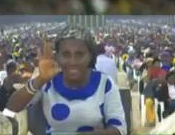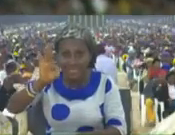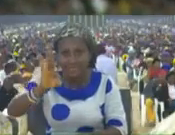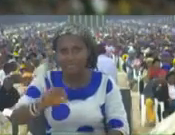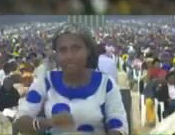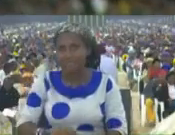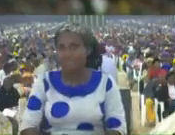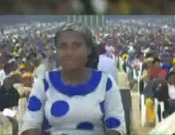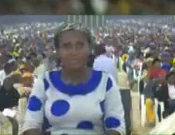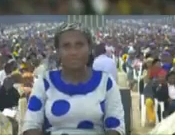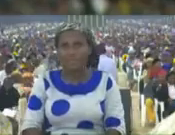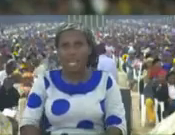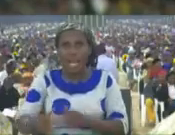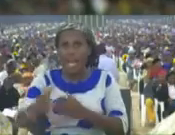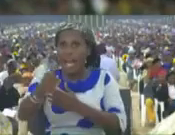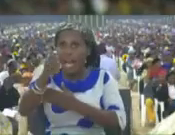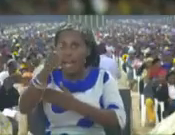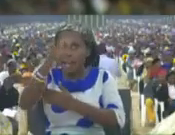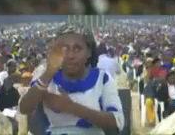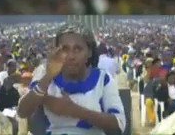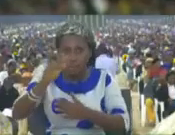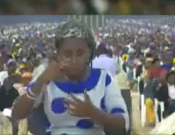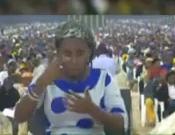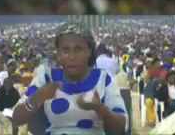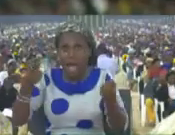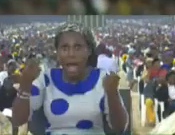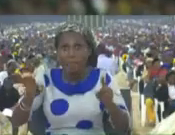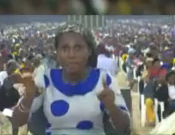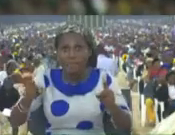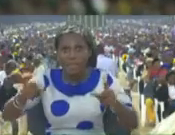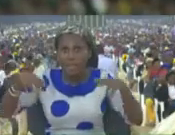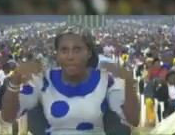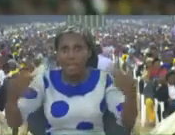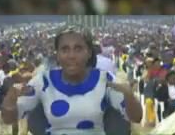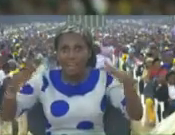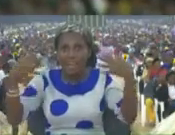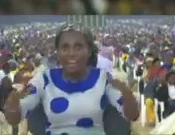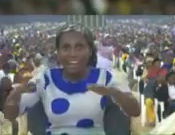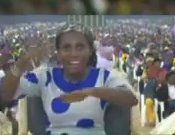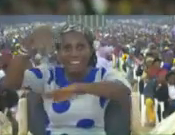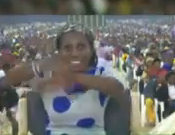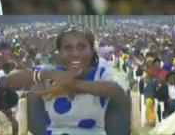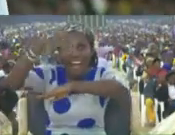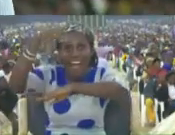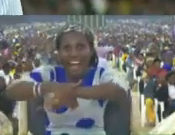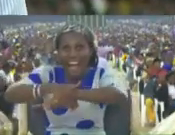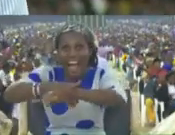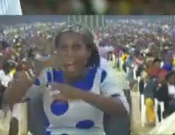And then all of a sudden, the night ended.